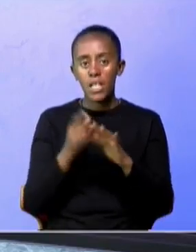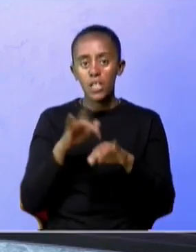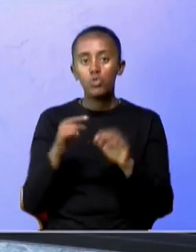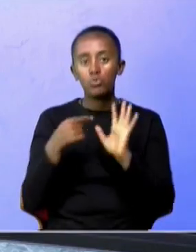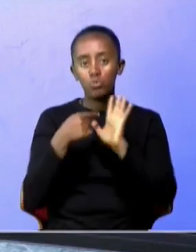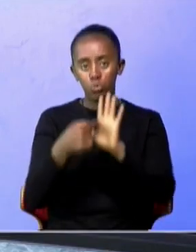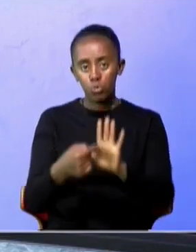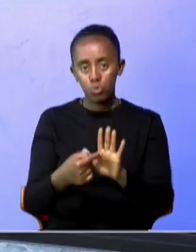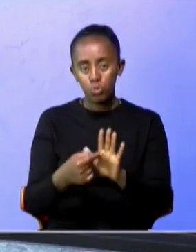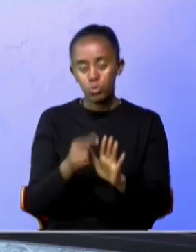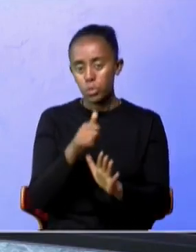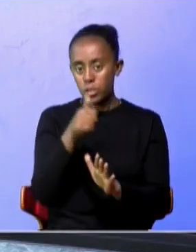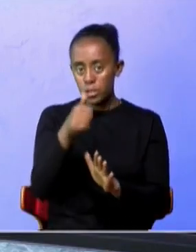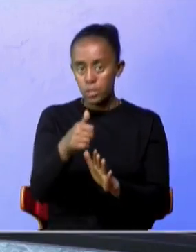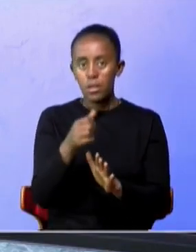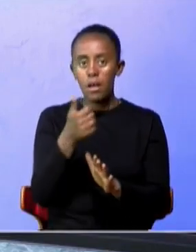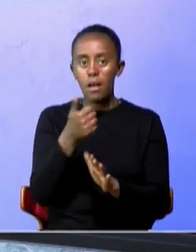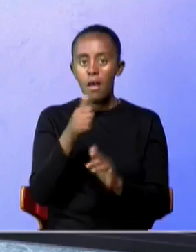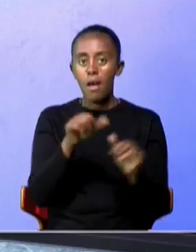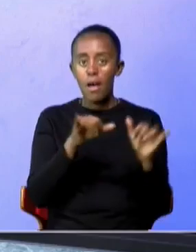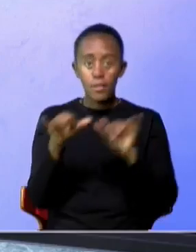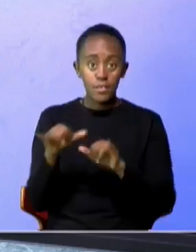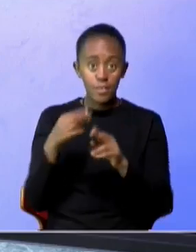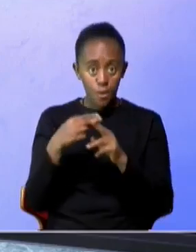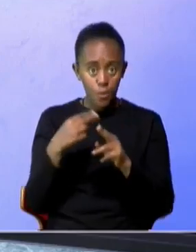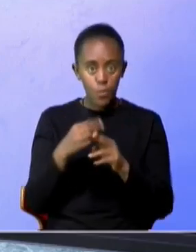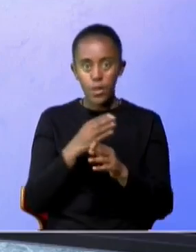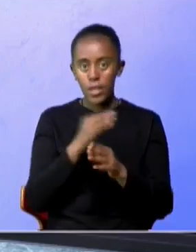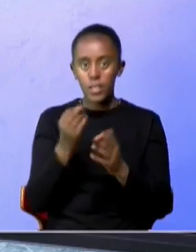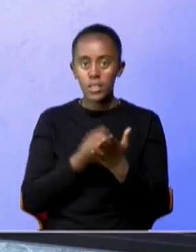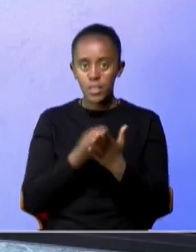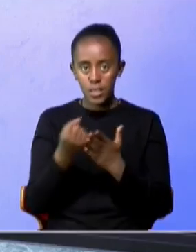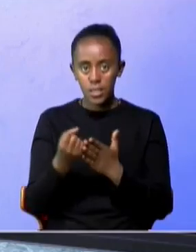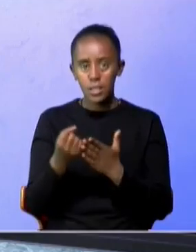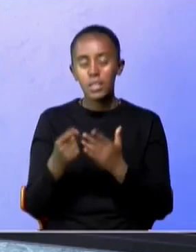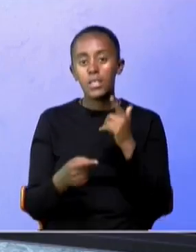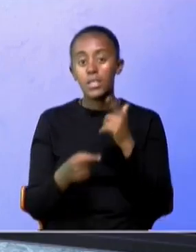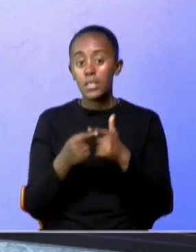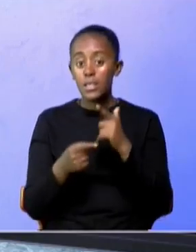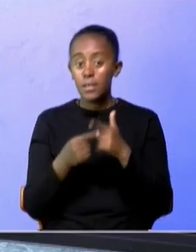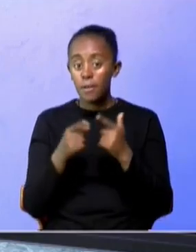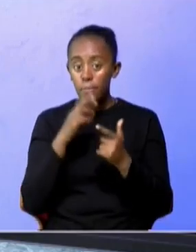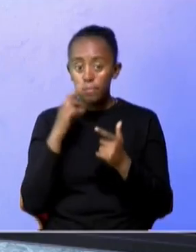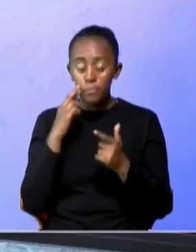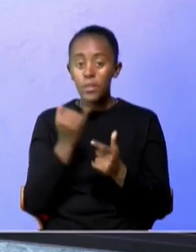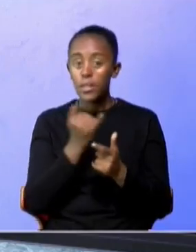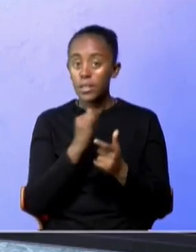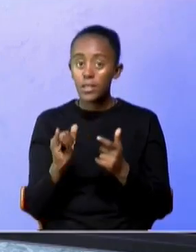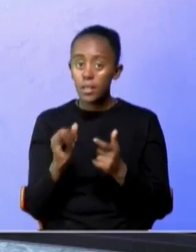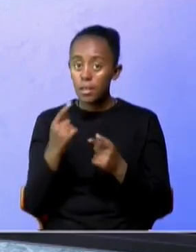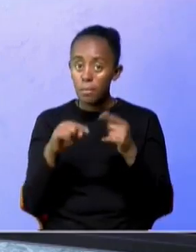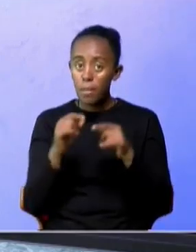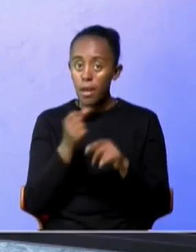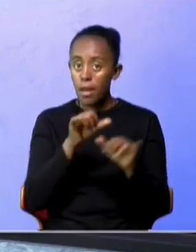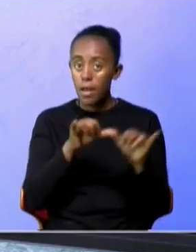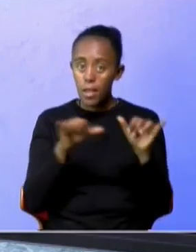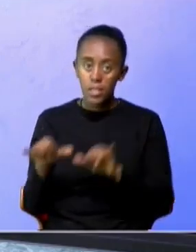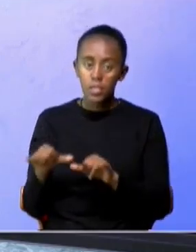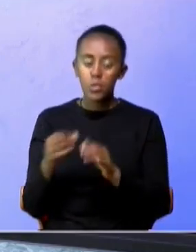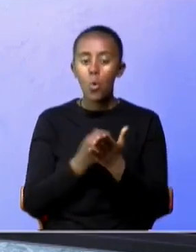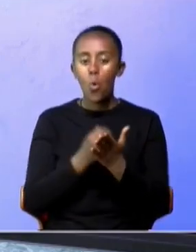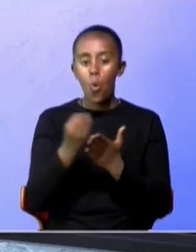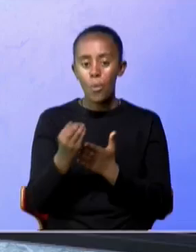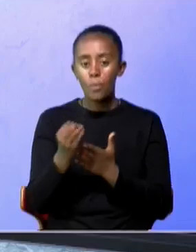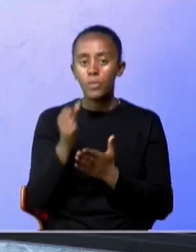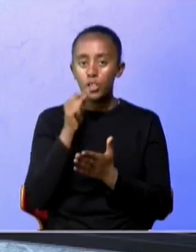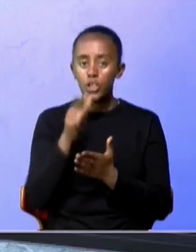show themselves as nouns and subjects. In the second case, they came as objects. So